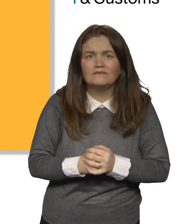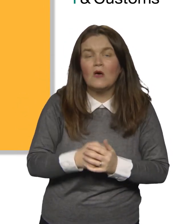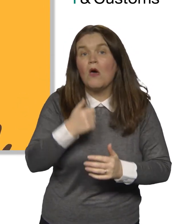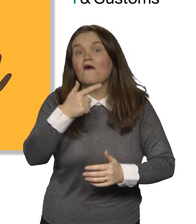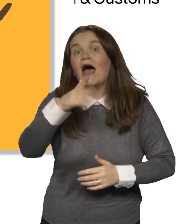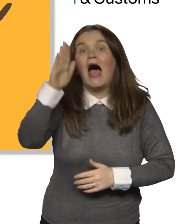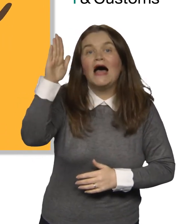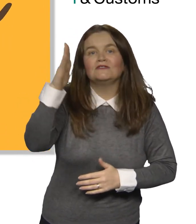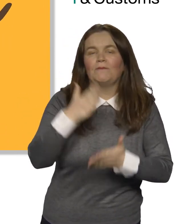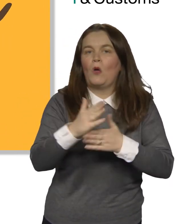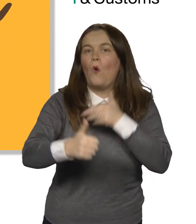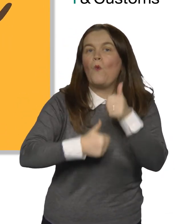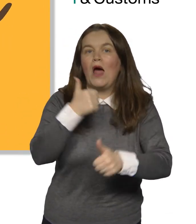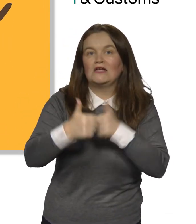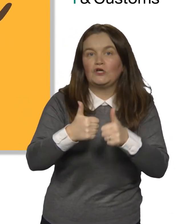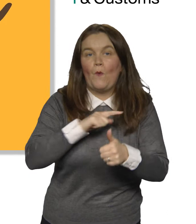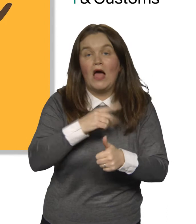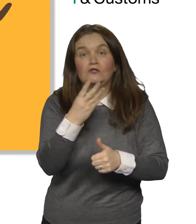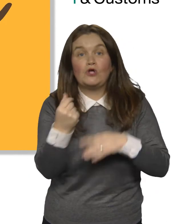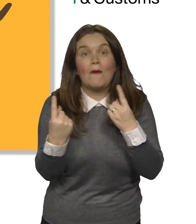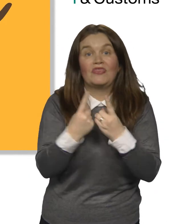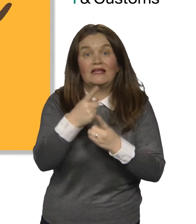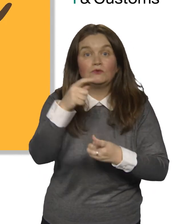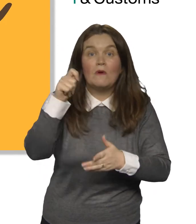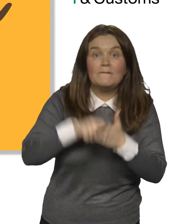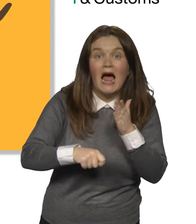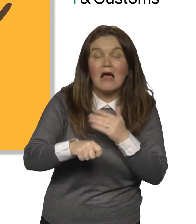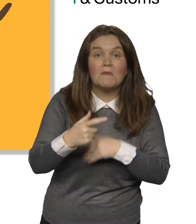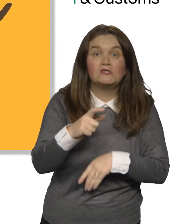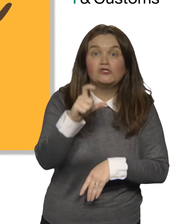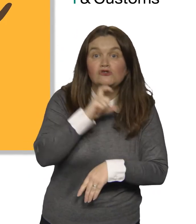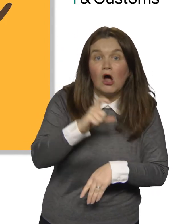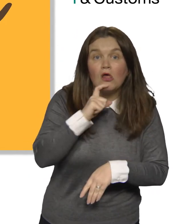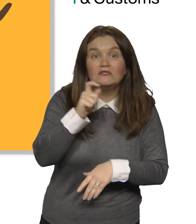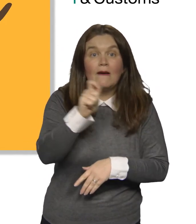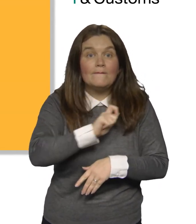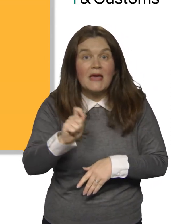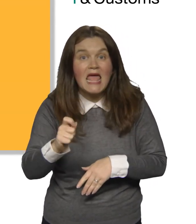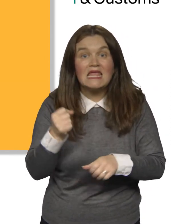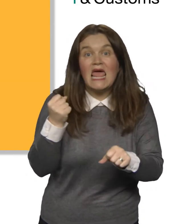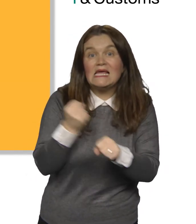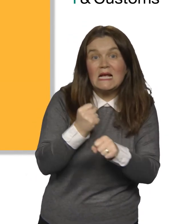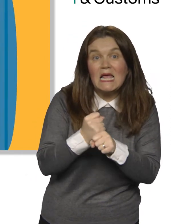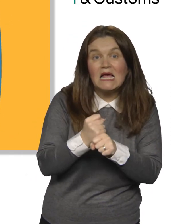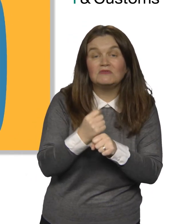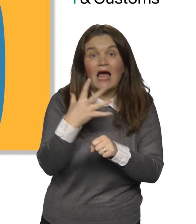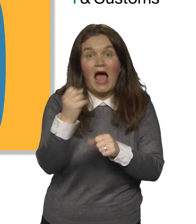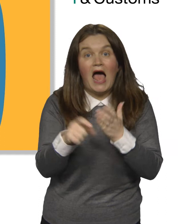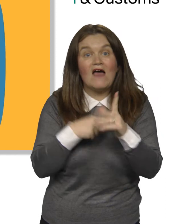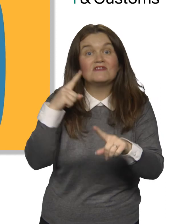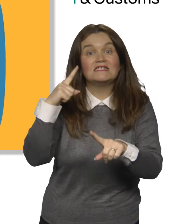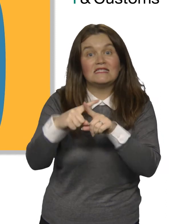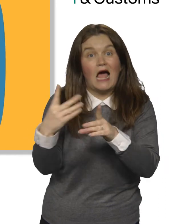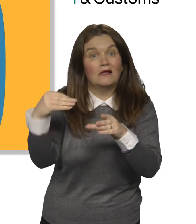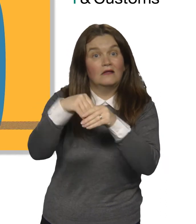do. Well done if you put your hand up, because some of the things you might buy, chocolate, pens and games for